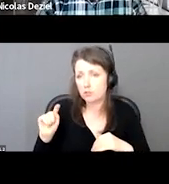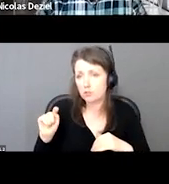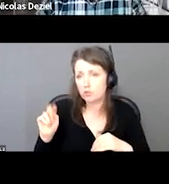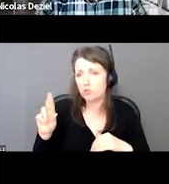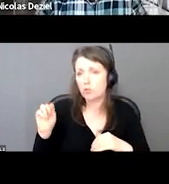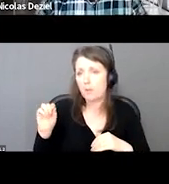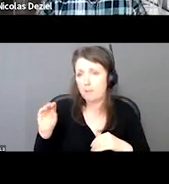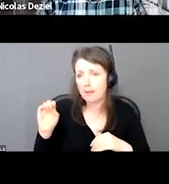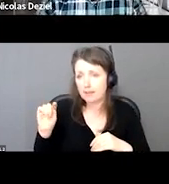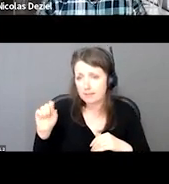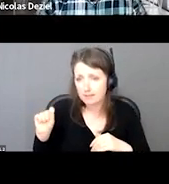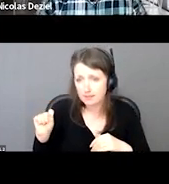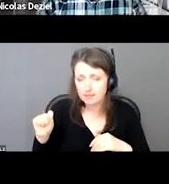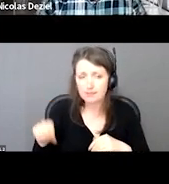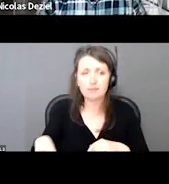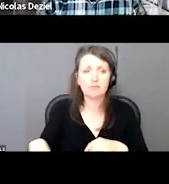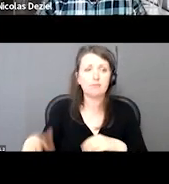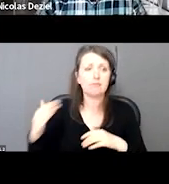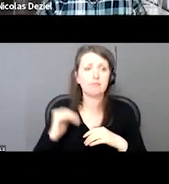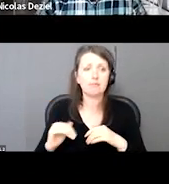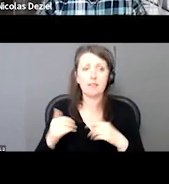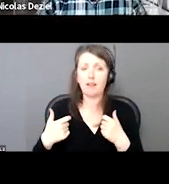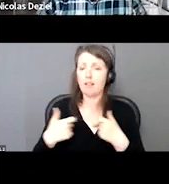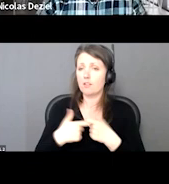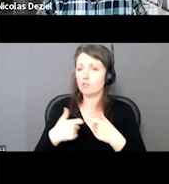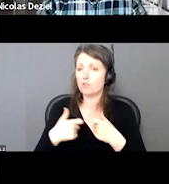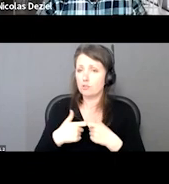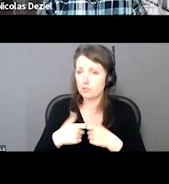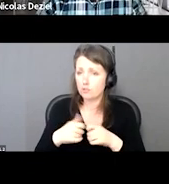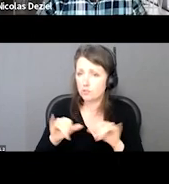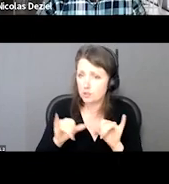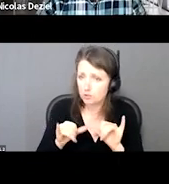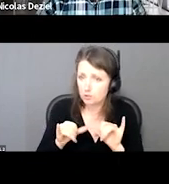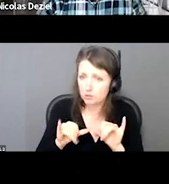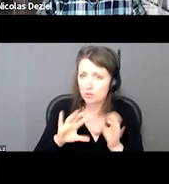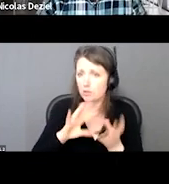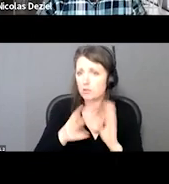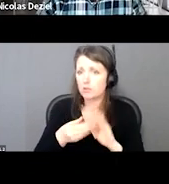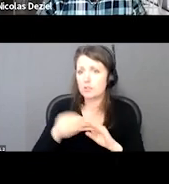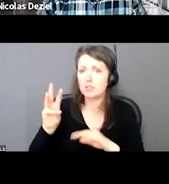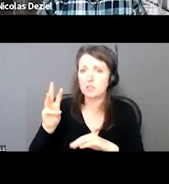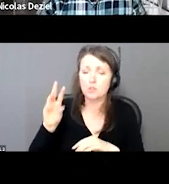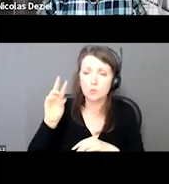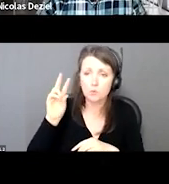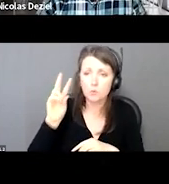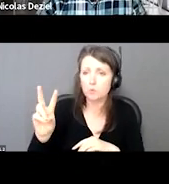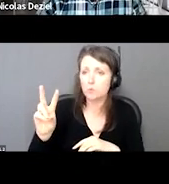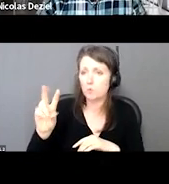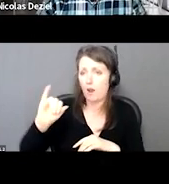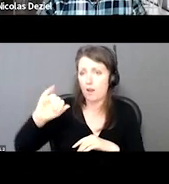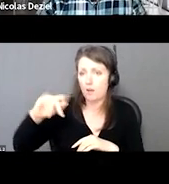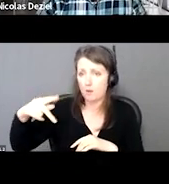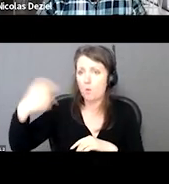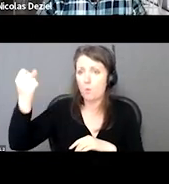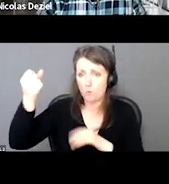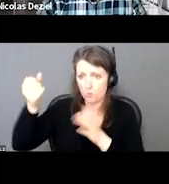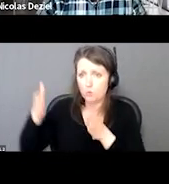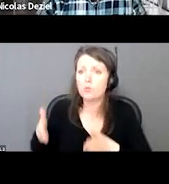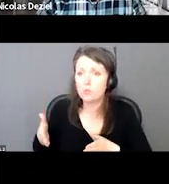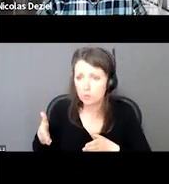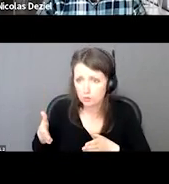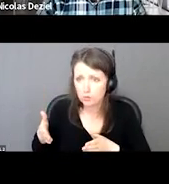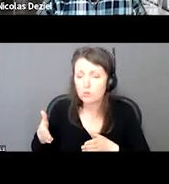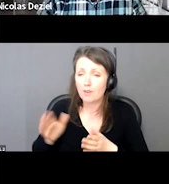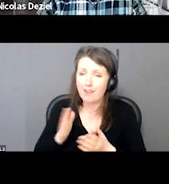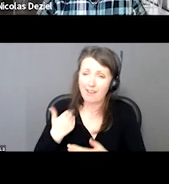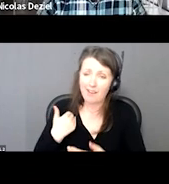again, the database has 62 IP holders nationally, and there's about 5,000 different opportunities.